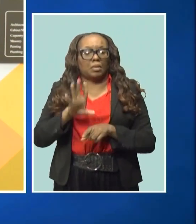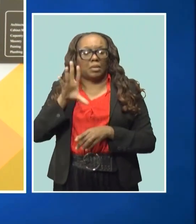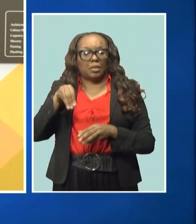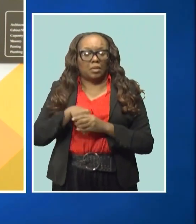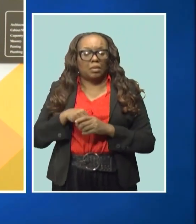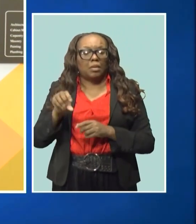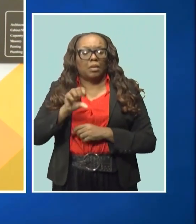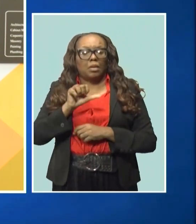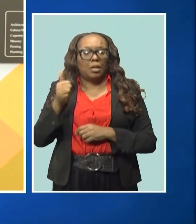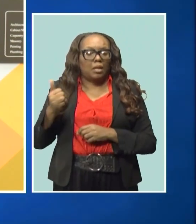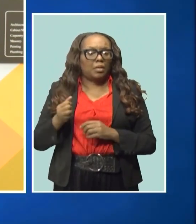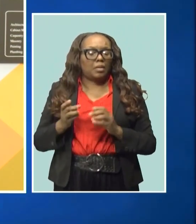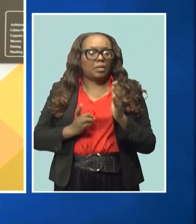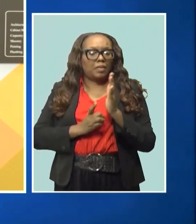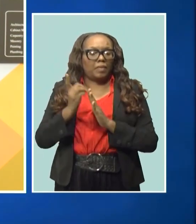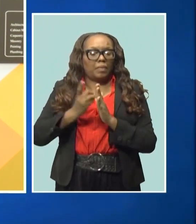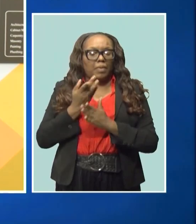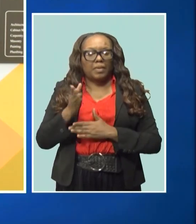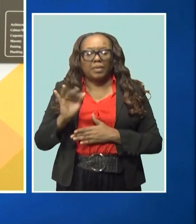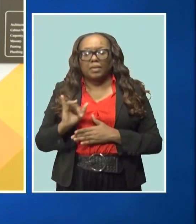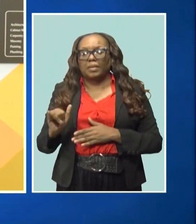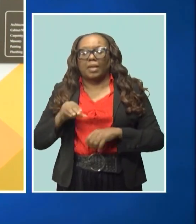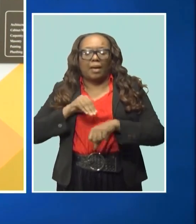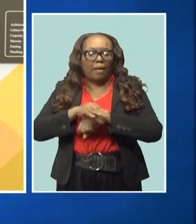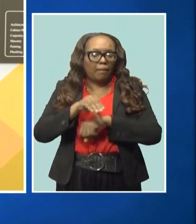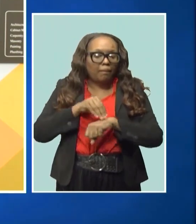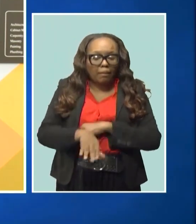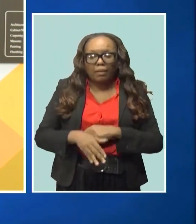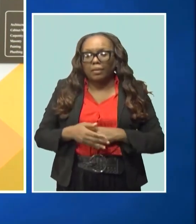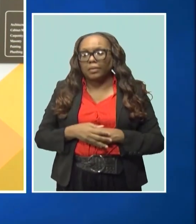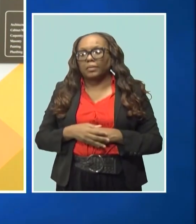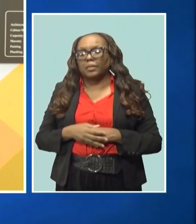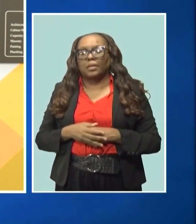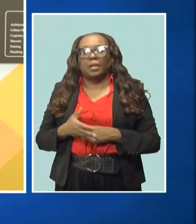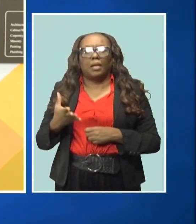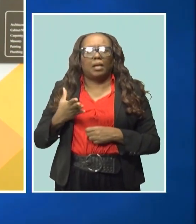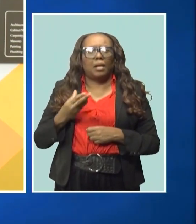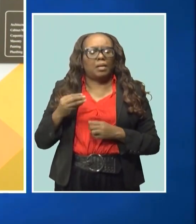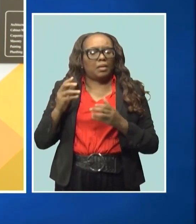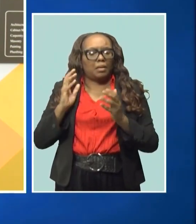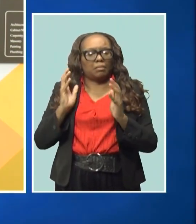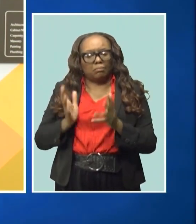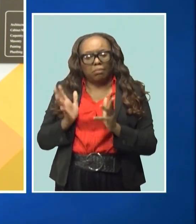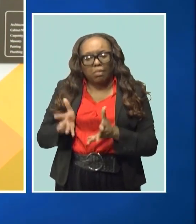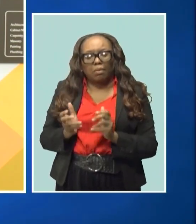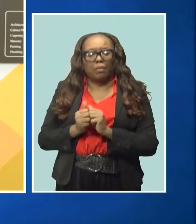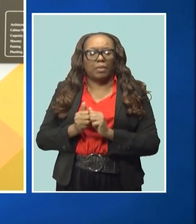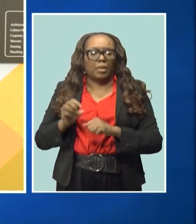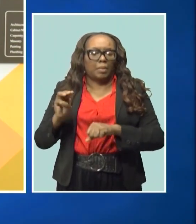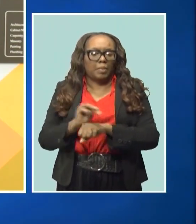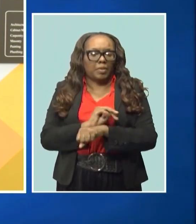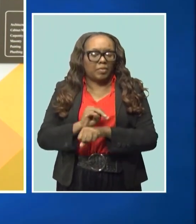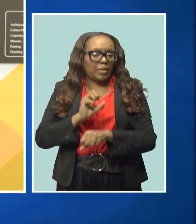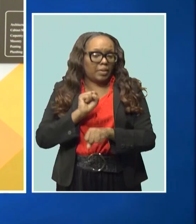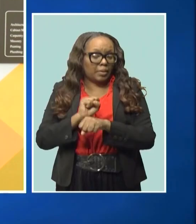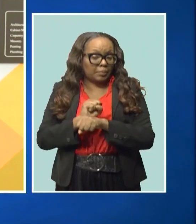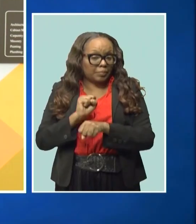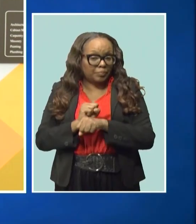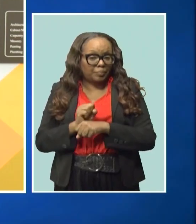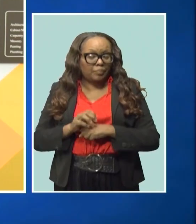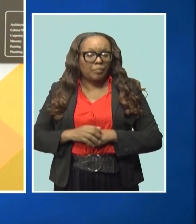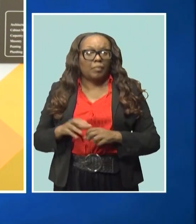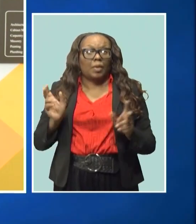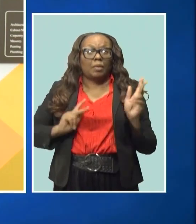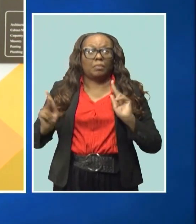other development components, so there'll be career counseling, career advising going on, and collaboration with our colleagues with Ministry of Labor, so that persons now can